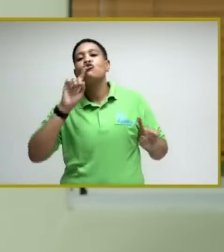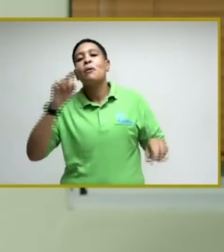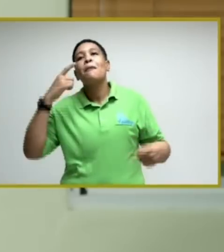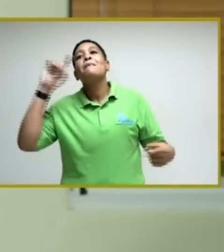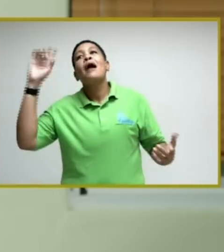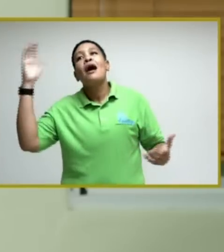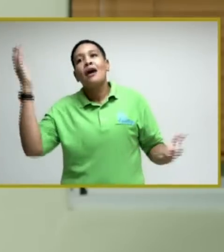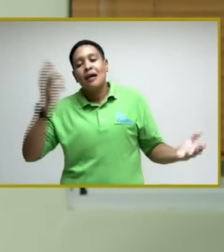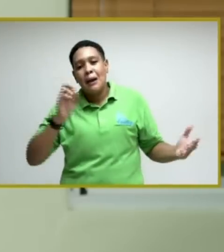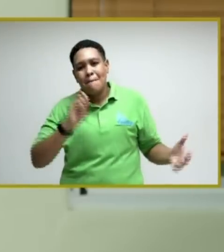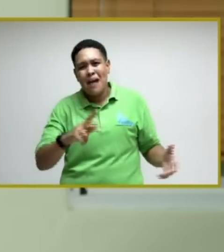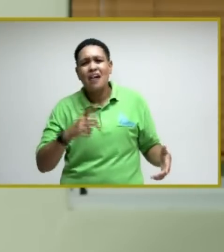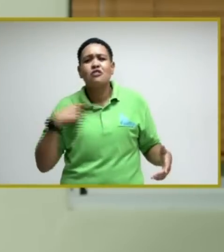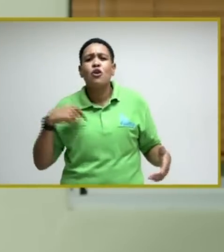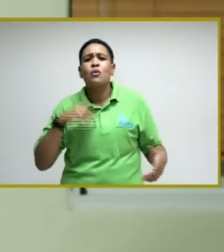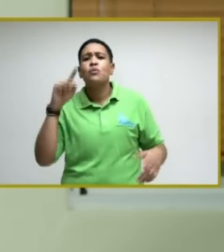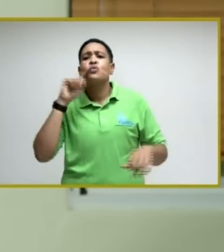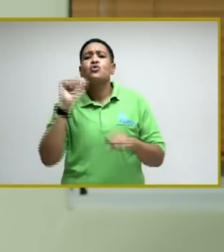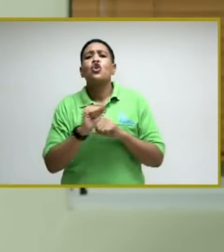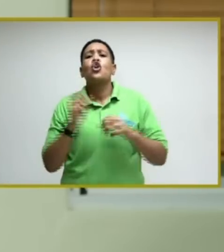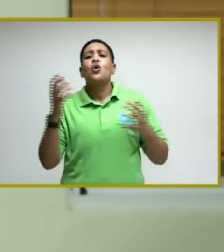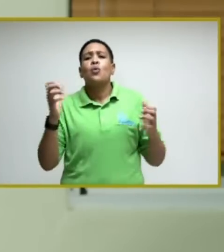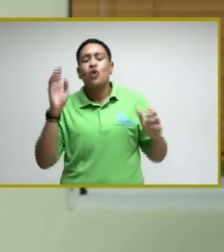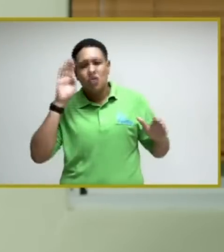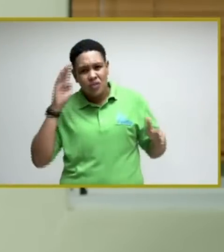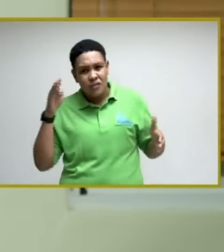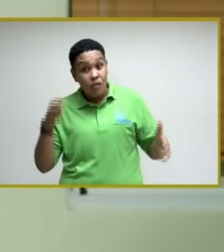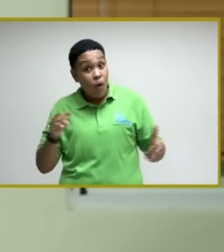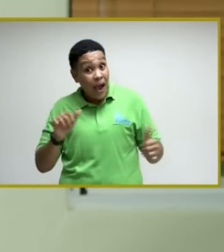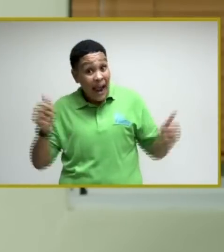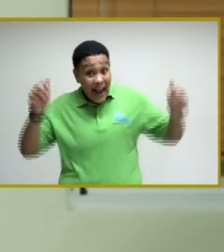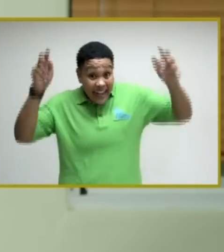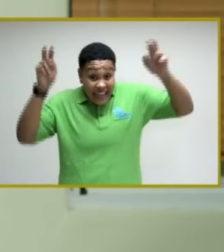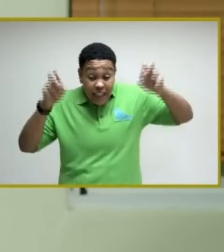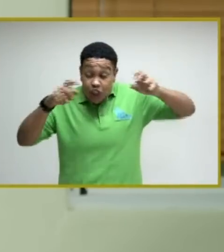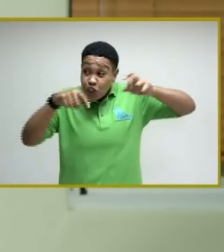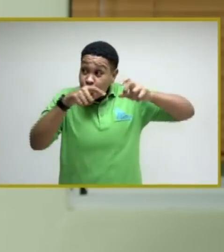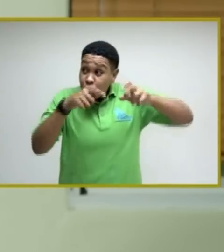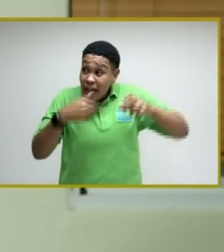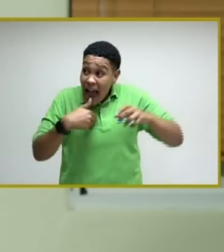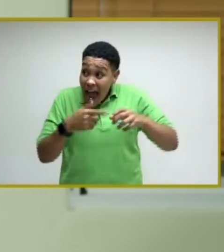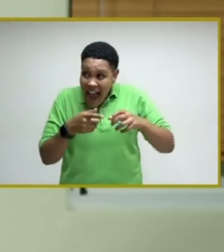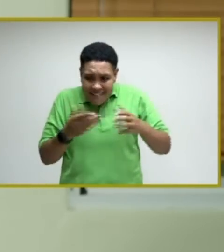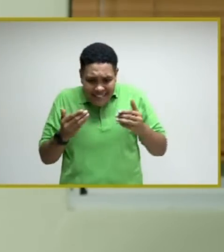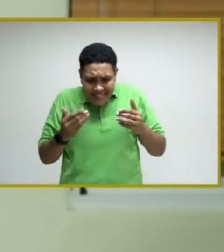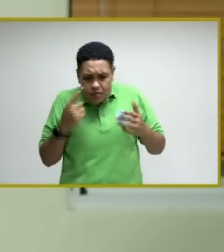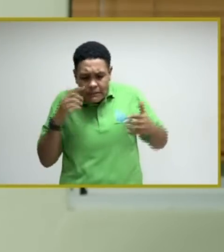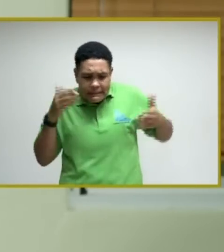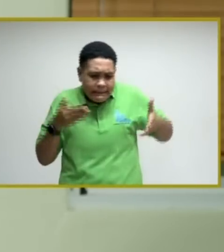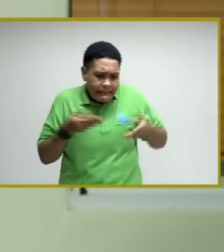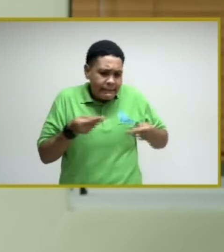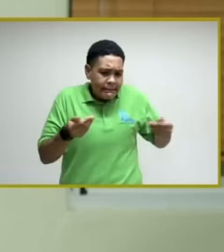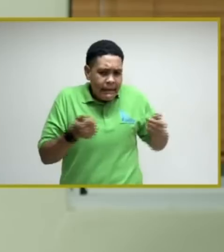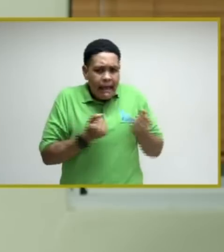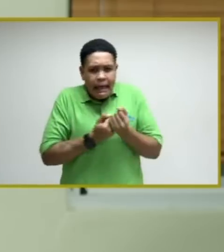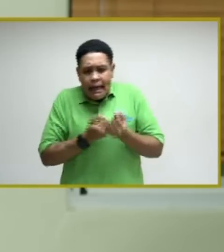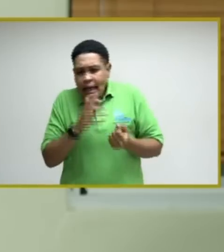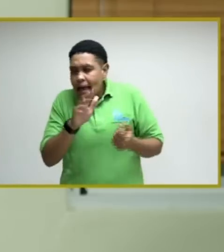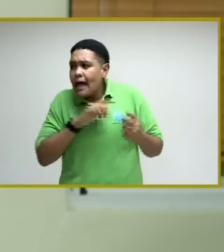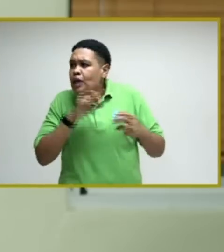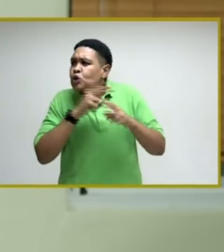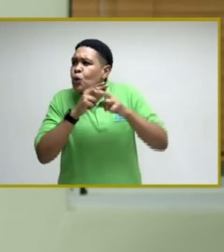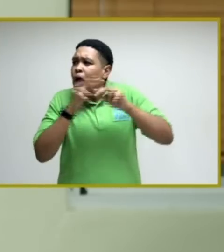stock. So we certainly would want to address any issues that there are as soon as possible. And I would really,